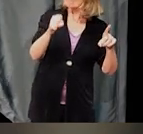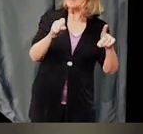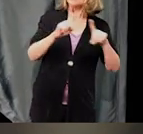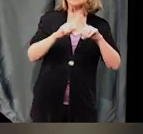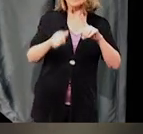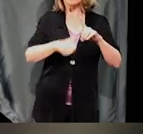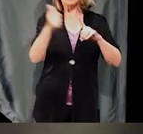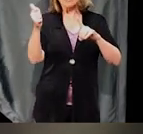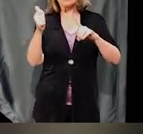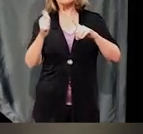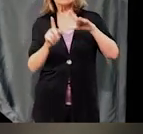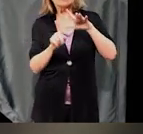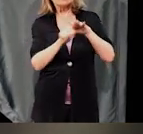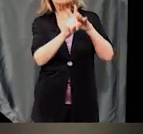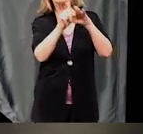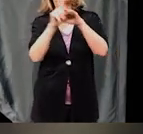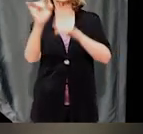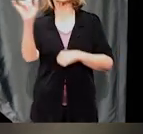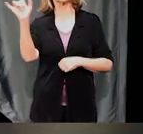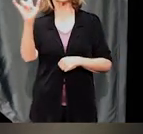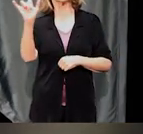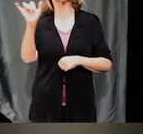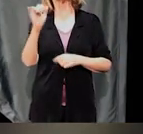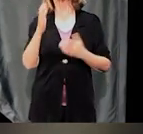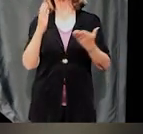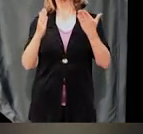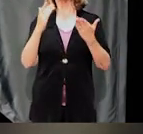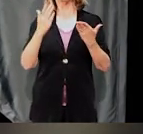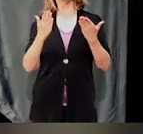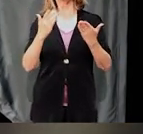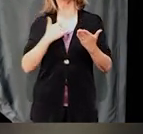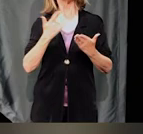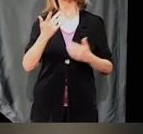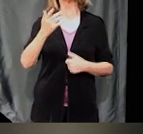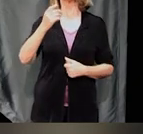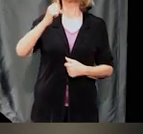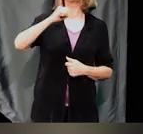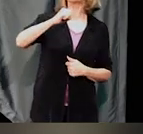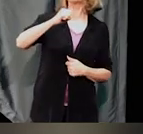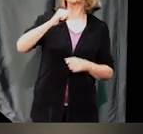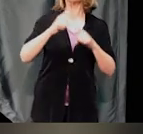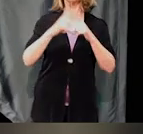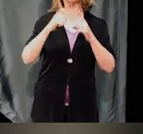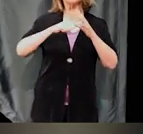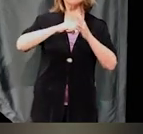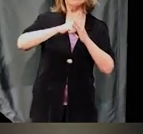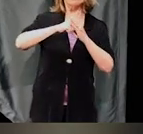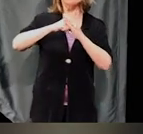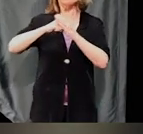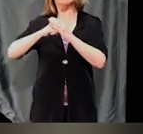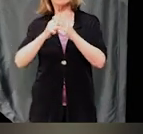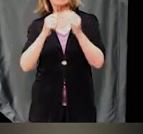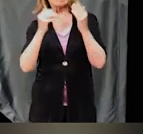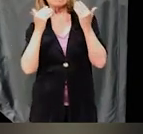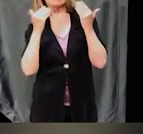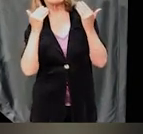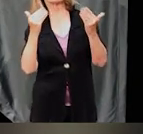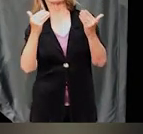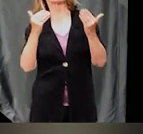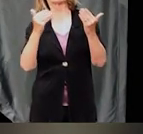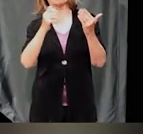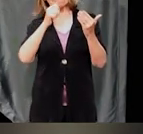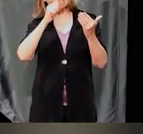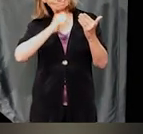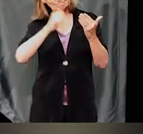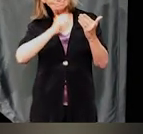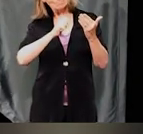sometimes, probably most times, you may have resisted, but you persevered. I encourage each of you, as you leave Bristol, to embrace